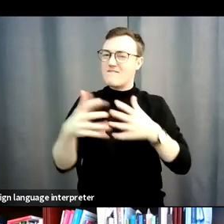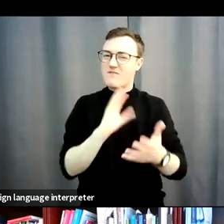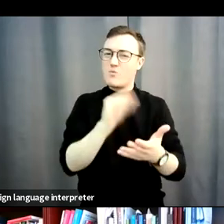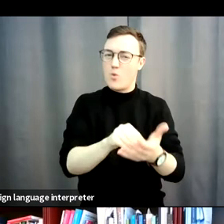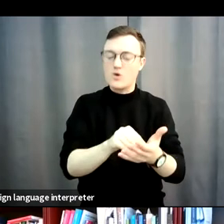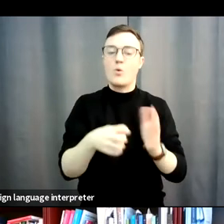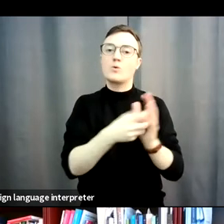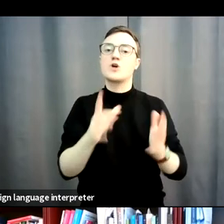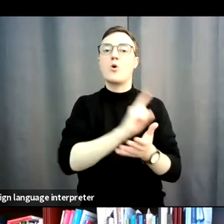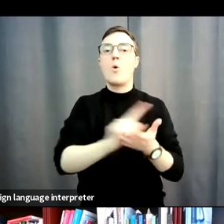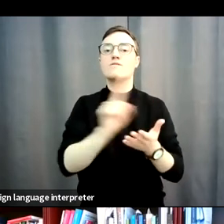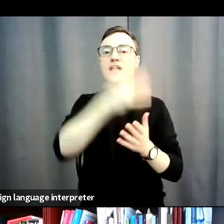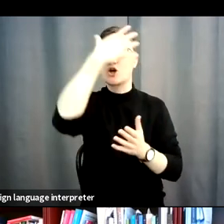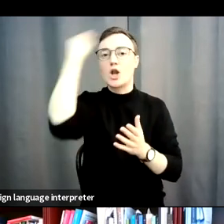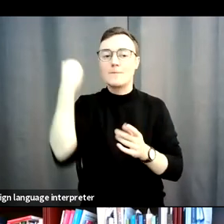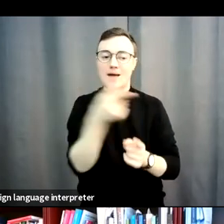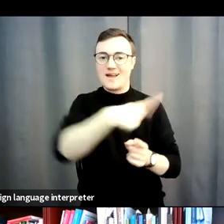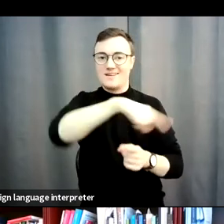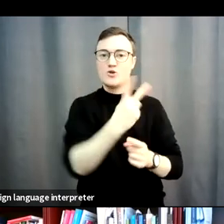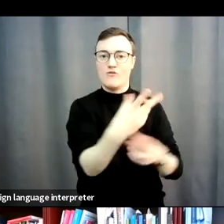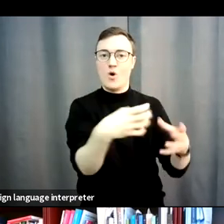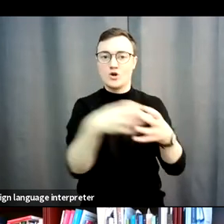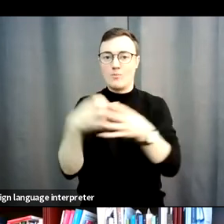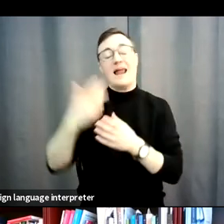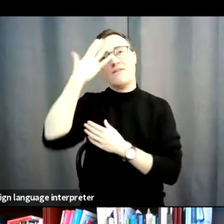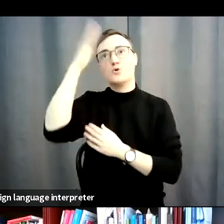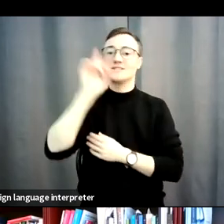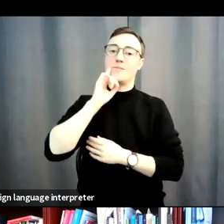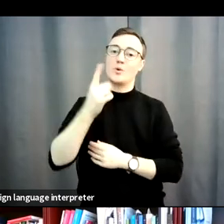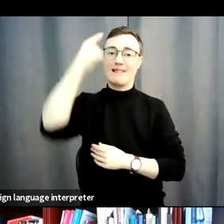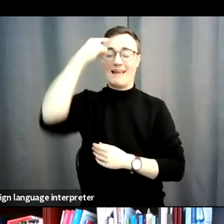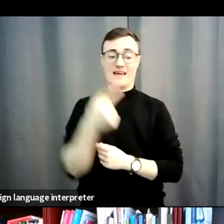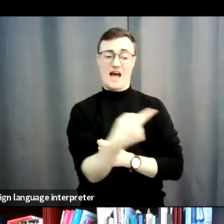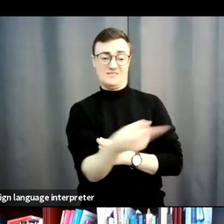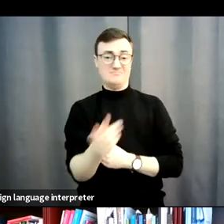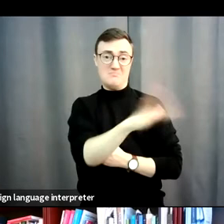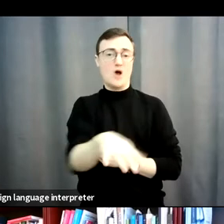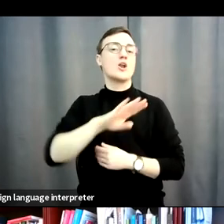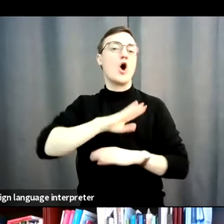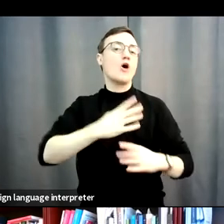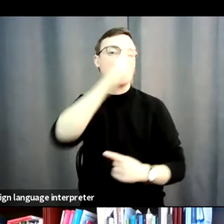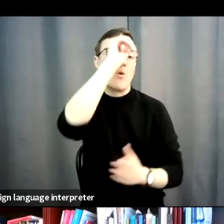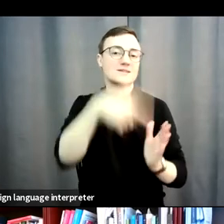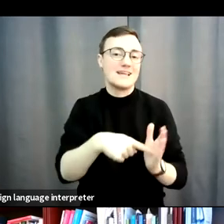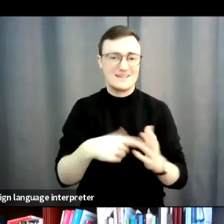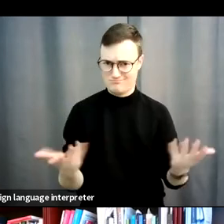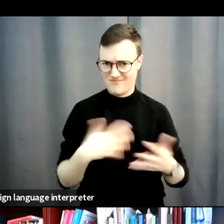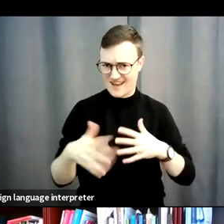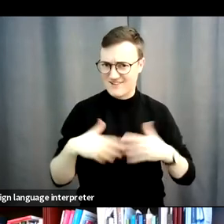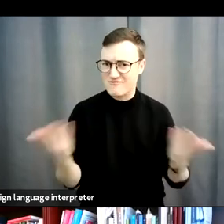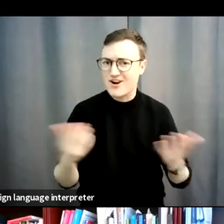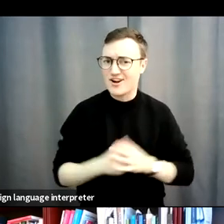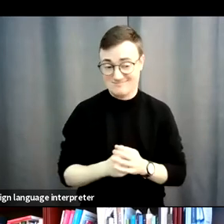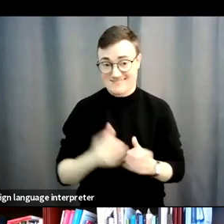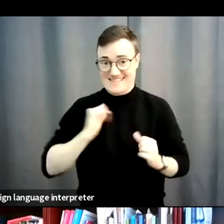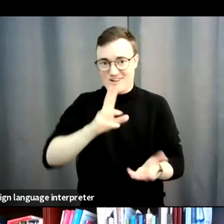often forgotten, or adults tend somehow to think that they don't have views for some reason, which is, of